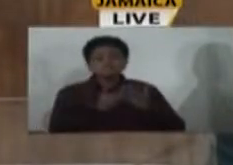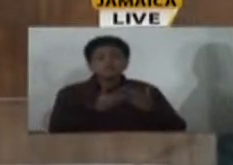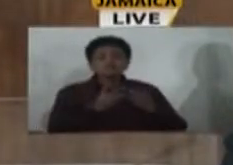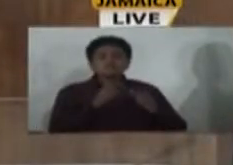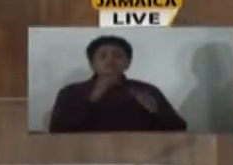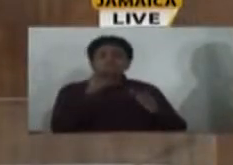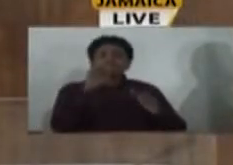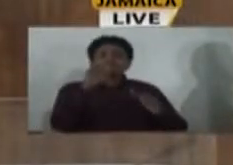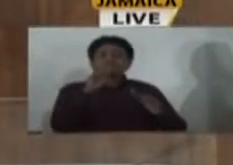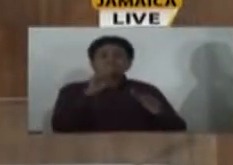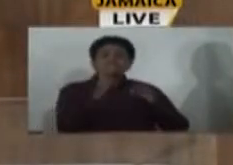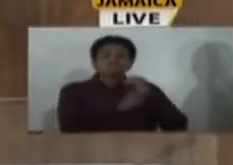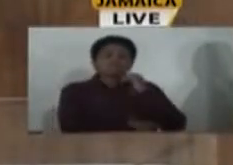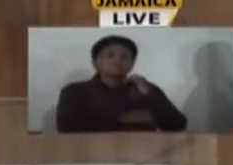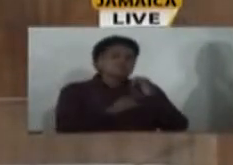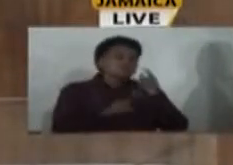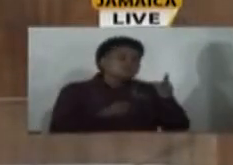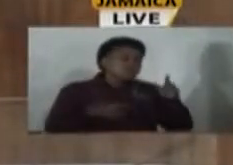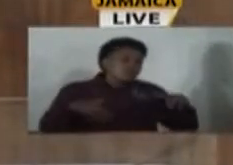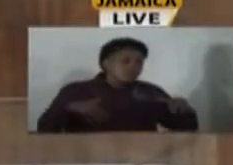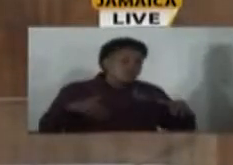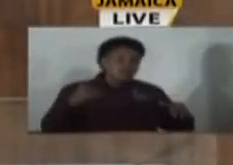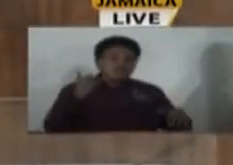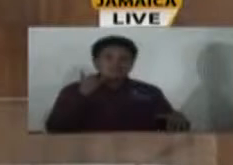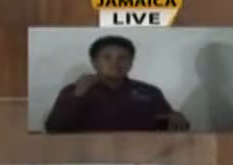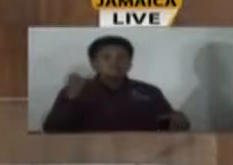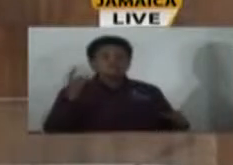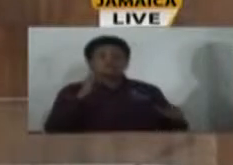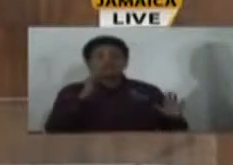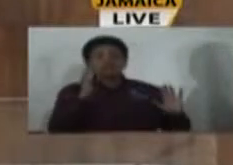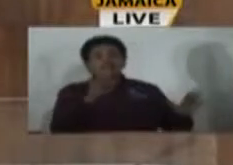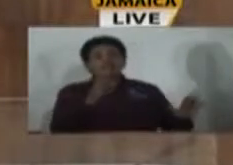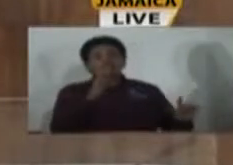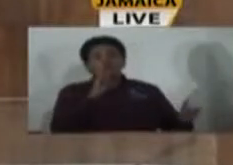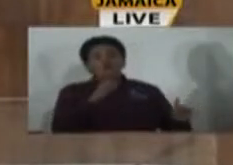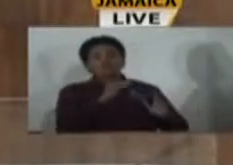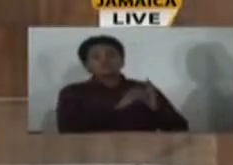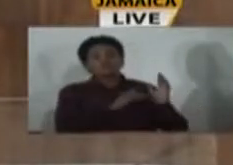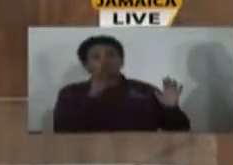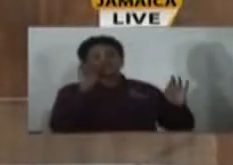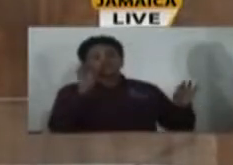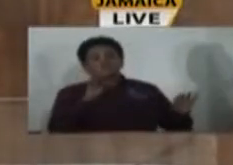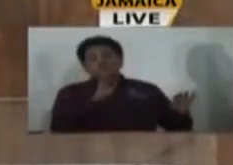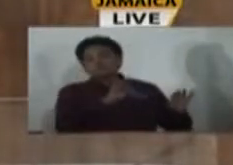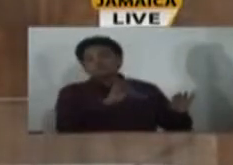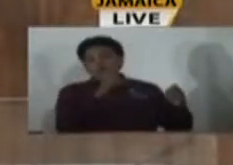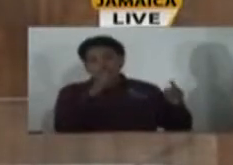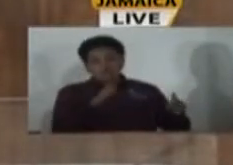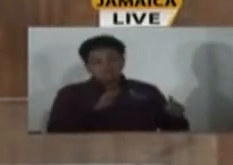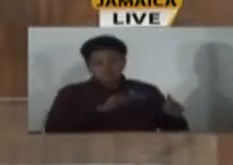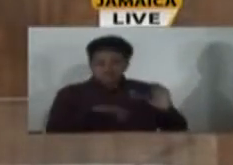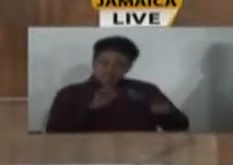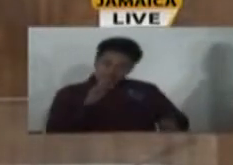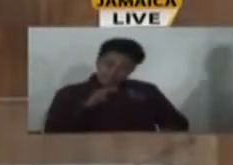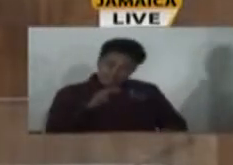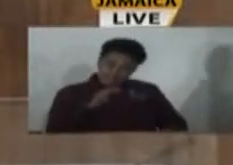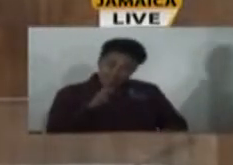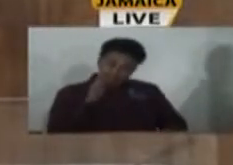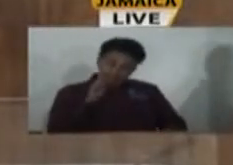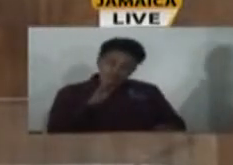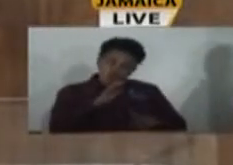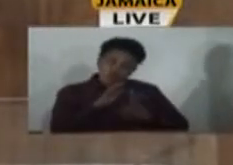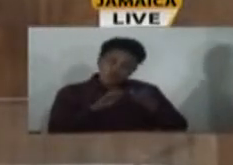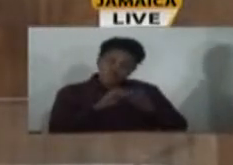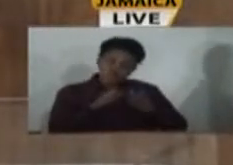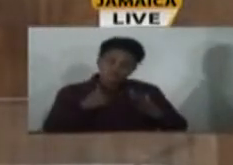penalties and what are not, or if it is just being left to the orders to determine that. And I find that the confusion, to